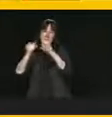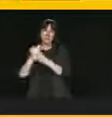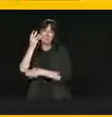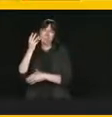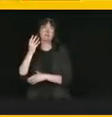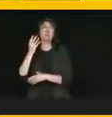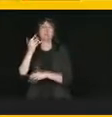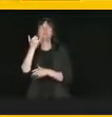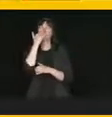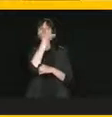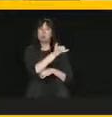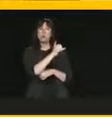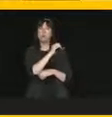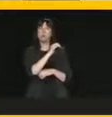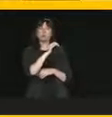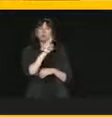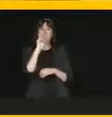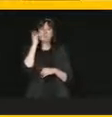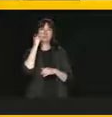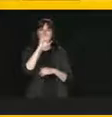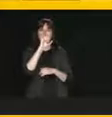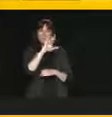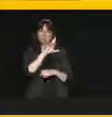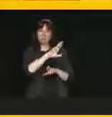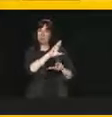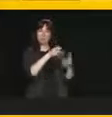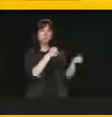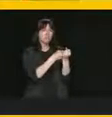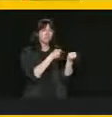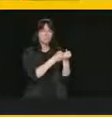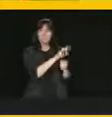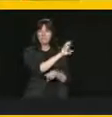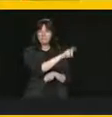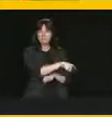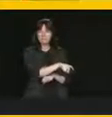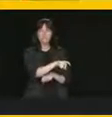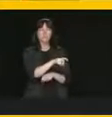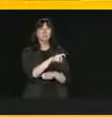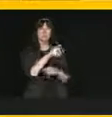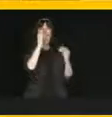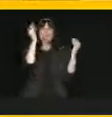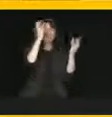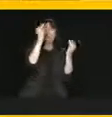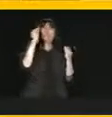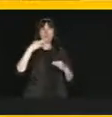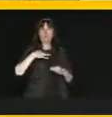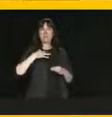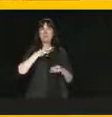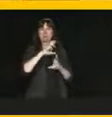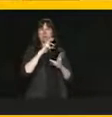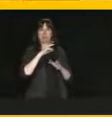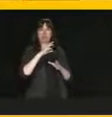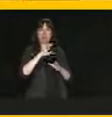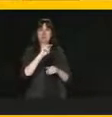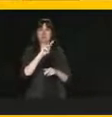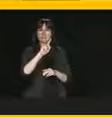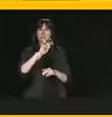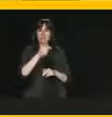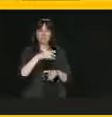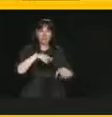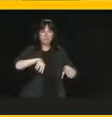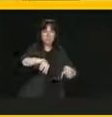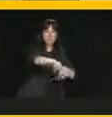Mayor Scott about the situation, and we stand ready to help. To all the first responders and volunteers out there placing sandbags, including around